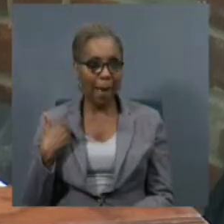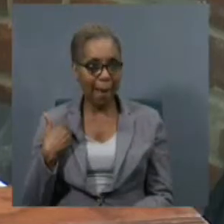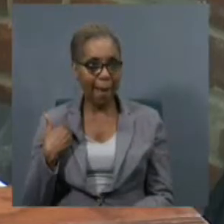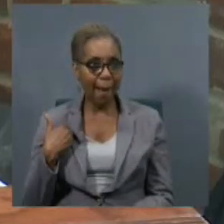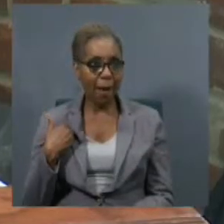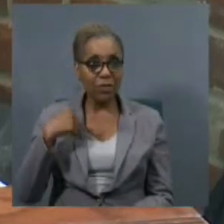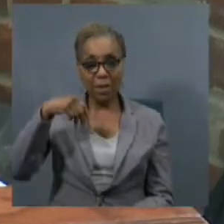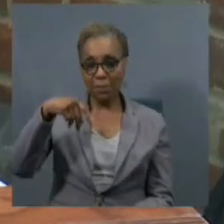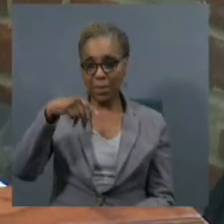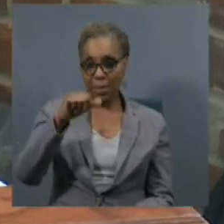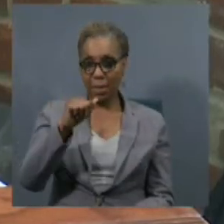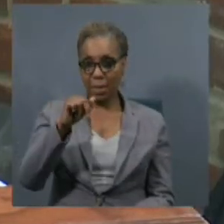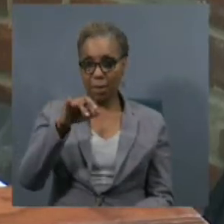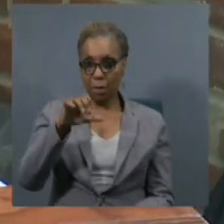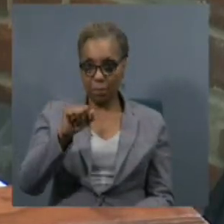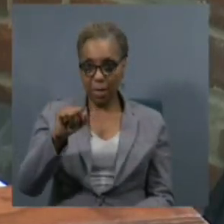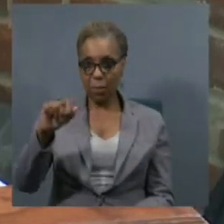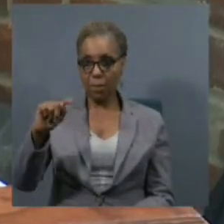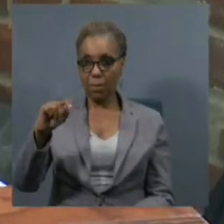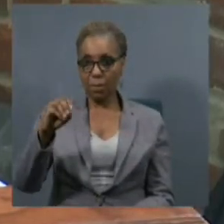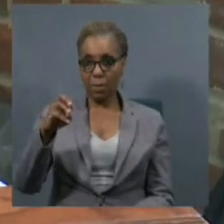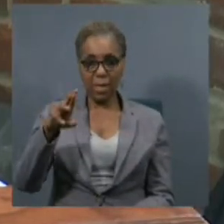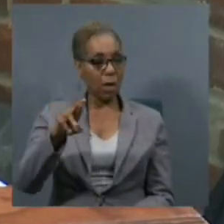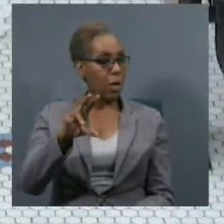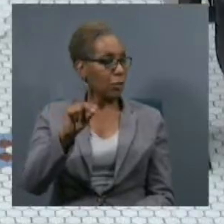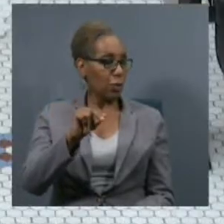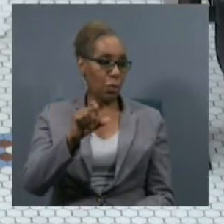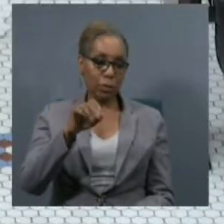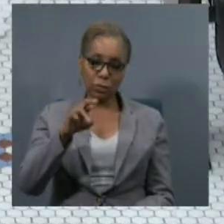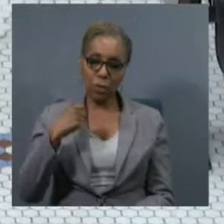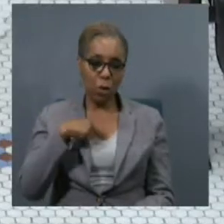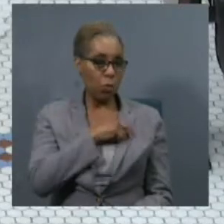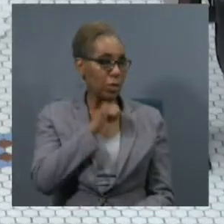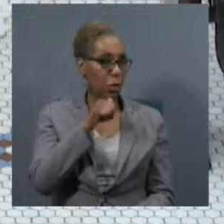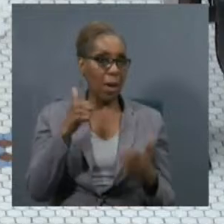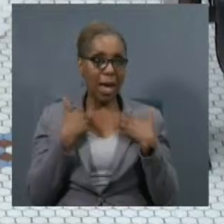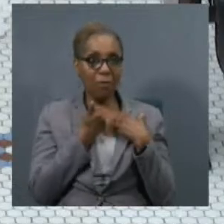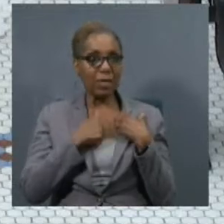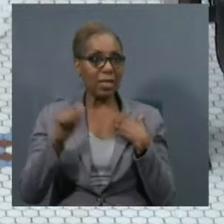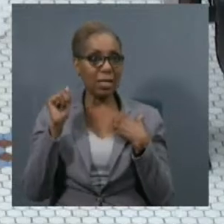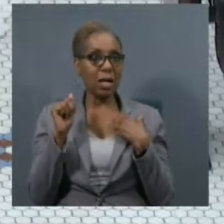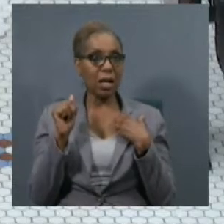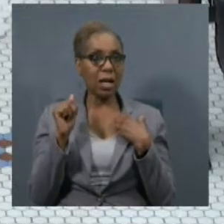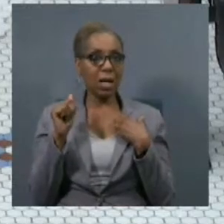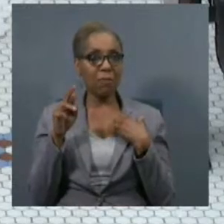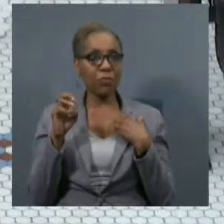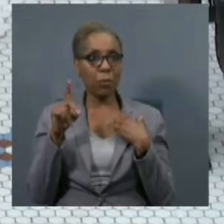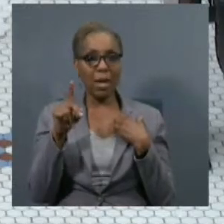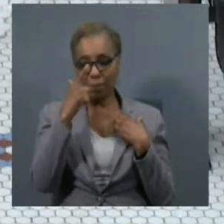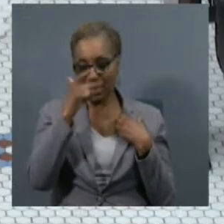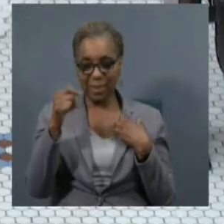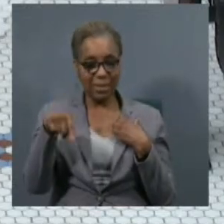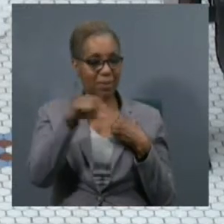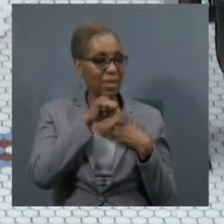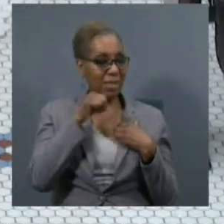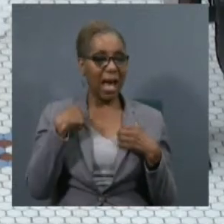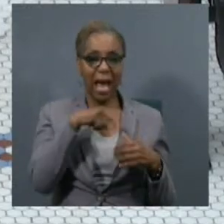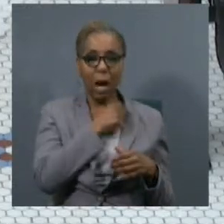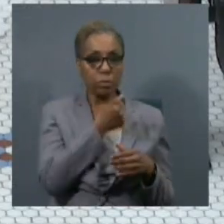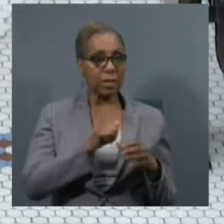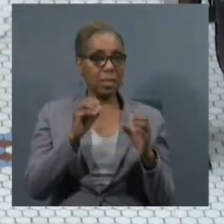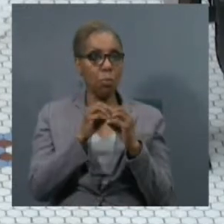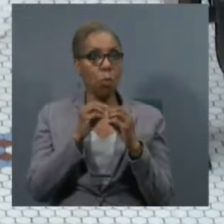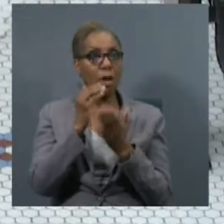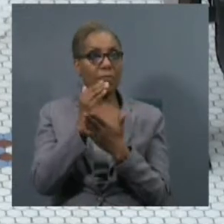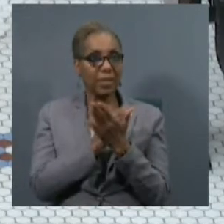Paris Towers or any of those things on here. No, sir, we don't have any of the red properties. They're not ours anymore. So the